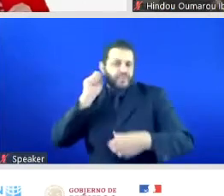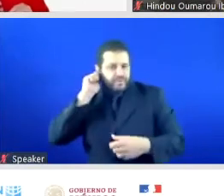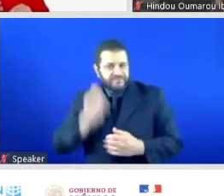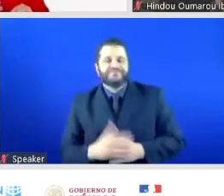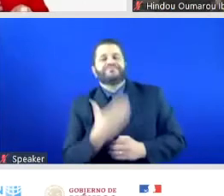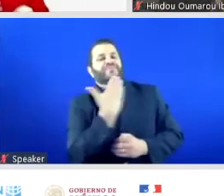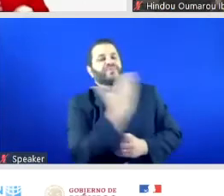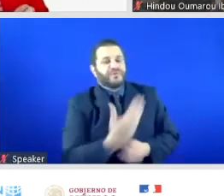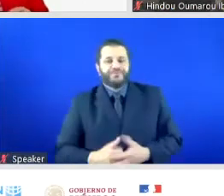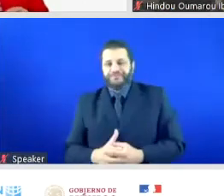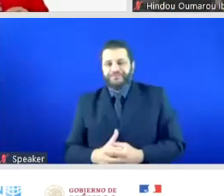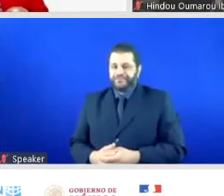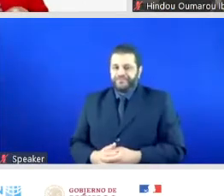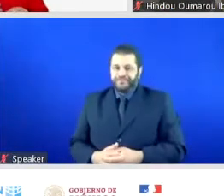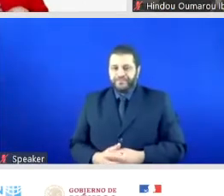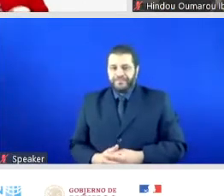to your Excellency,